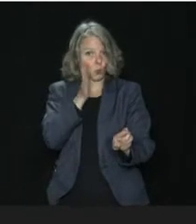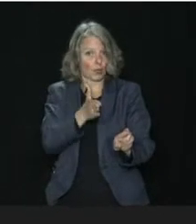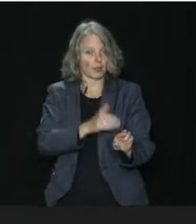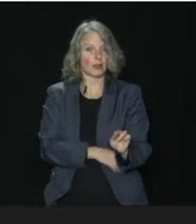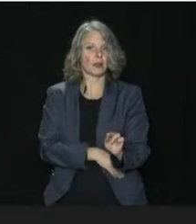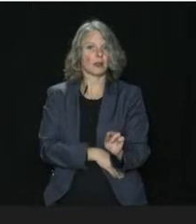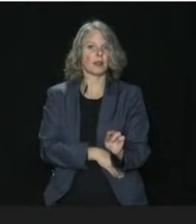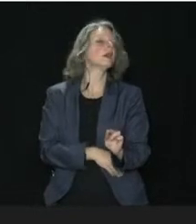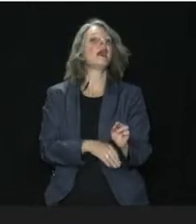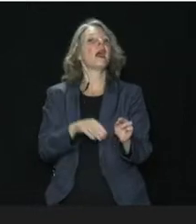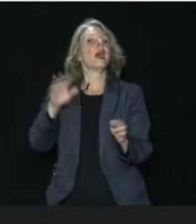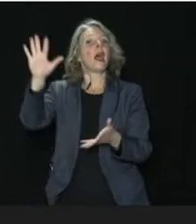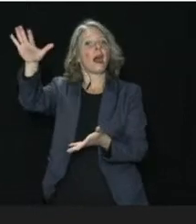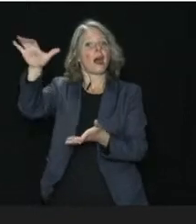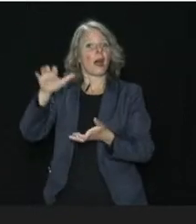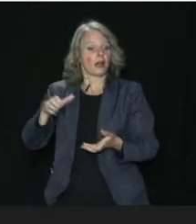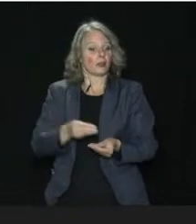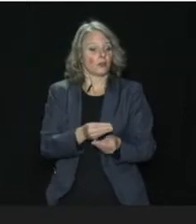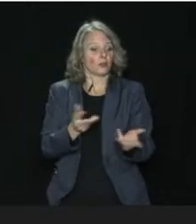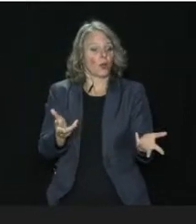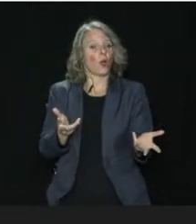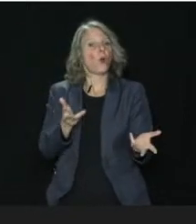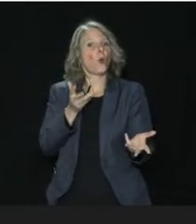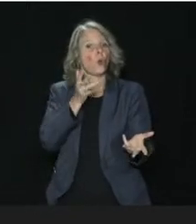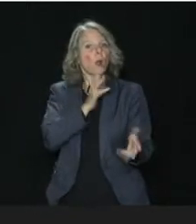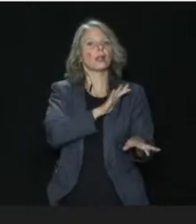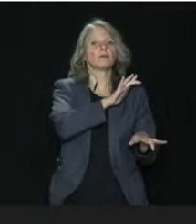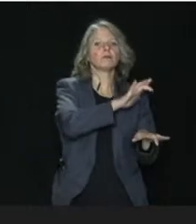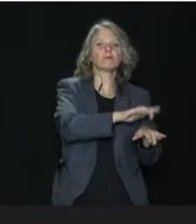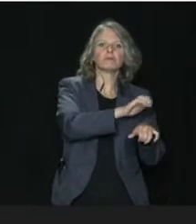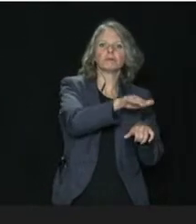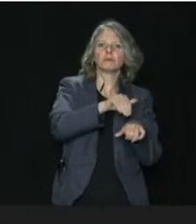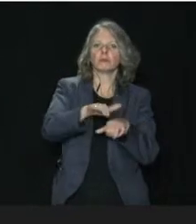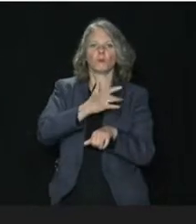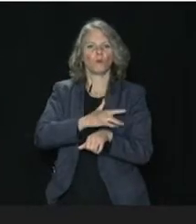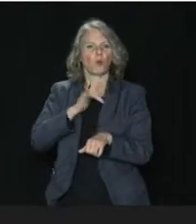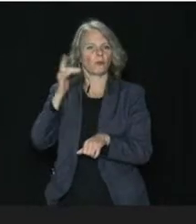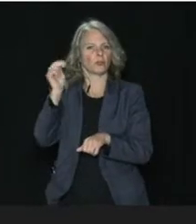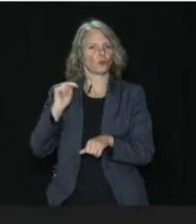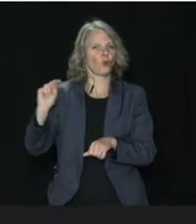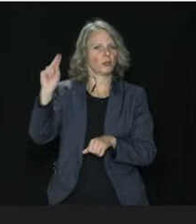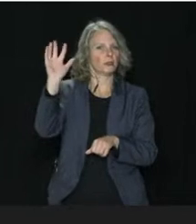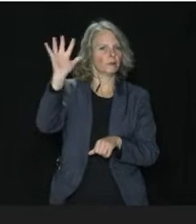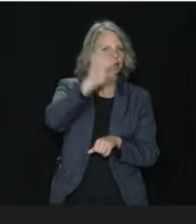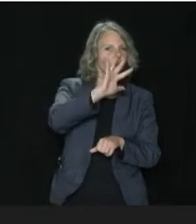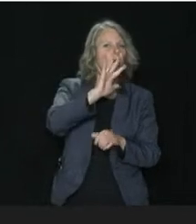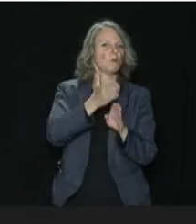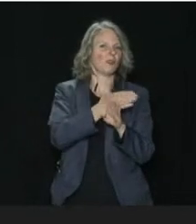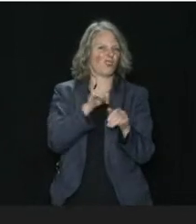Almost all of these doses will arrive in provinces and territories by the end of the week.